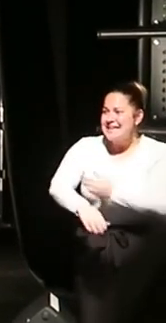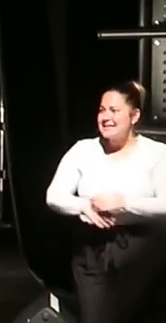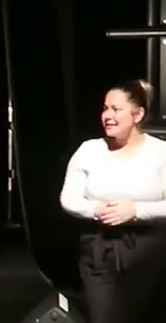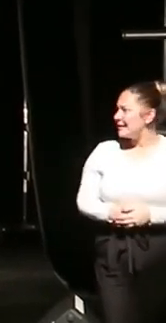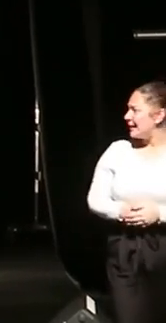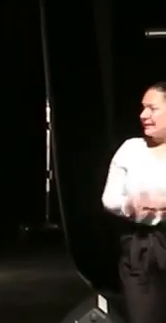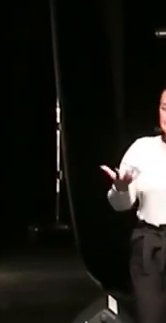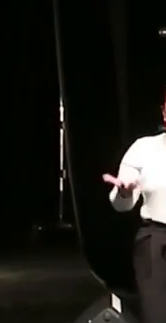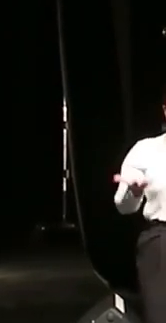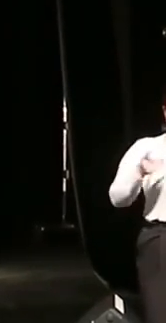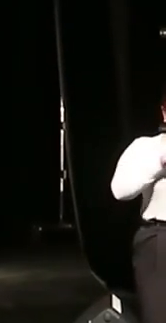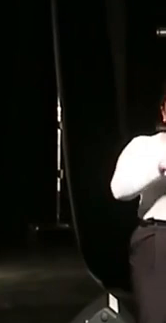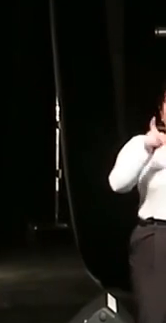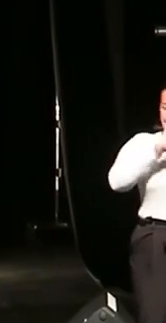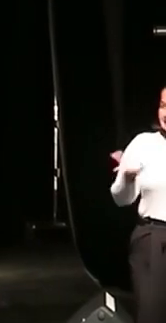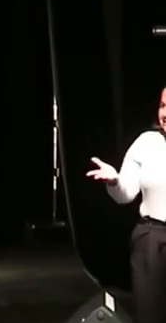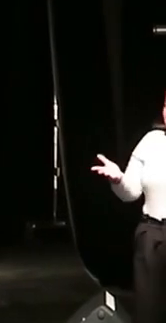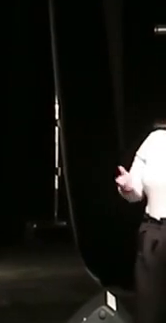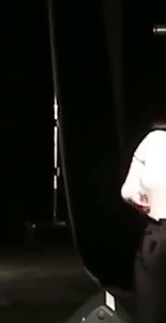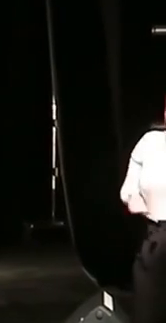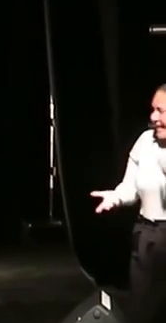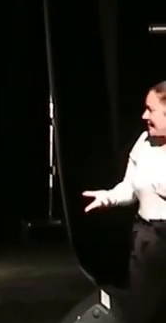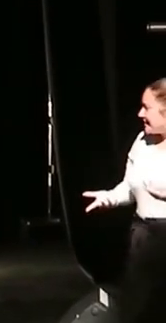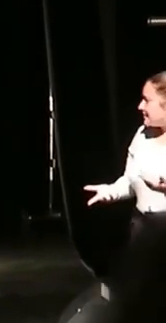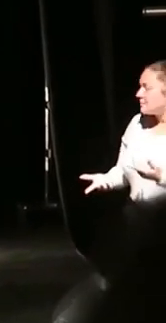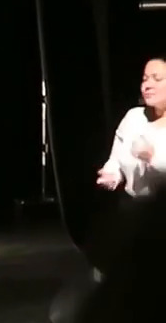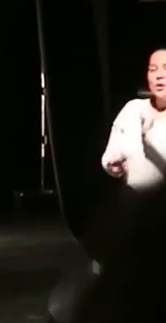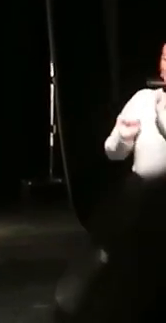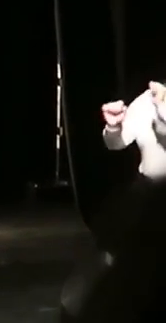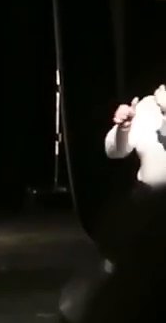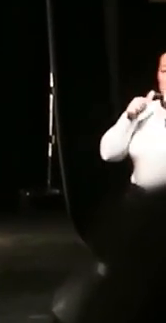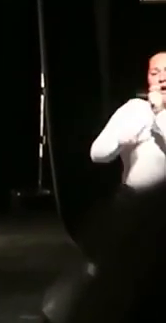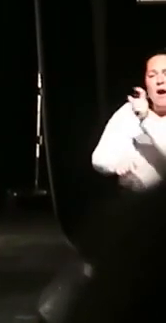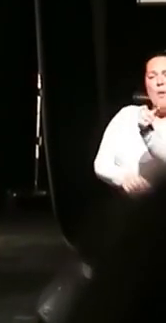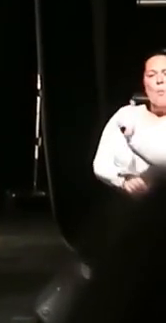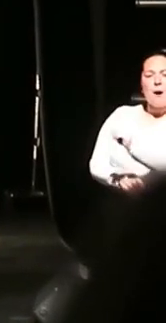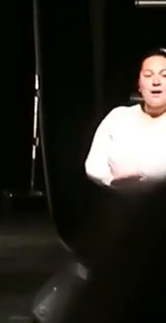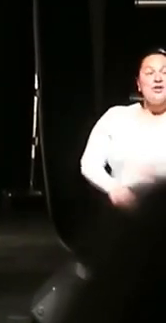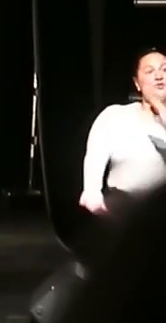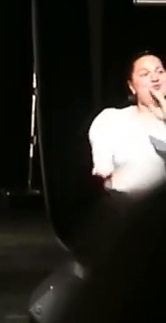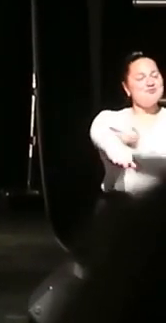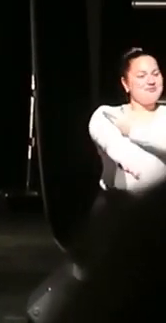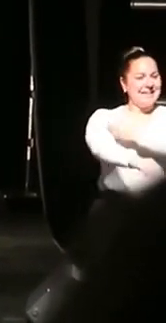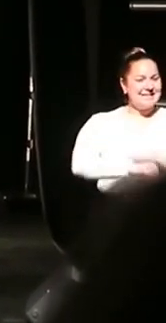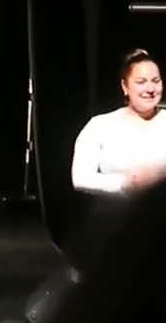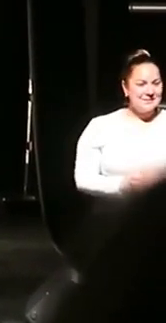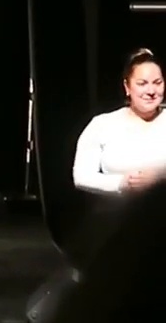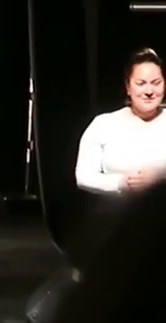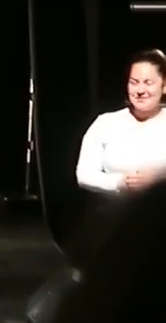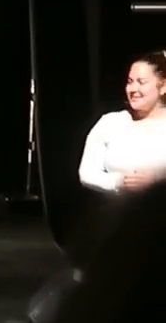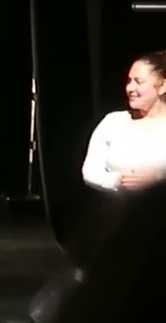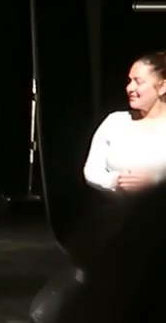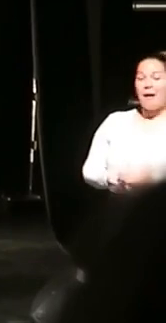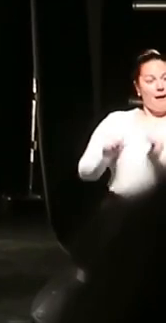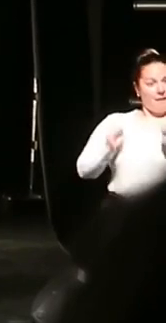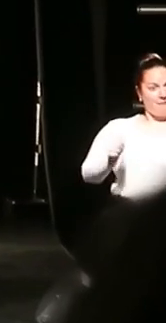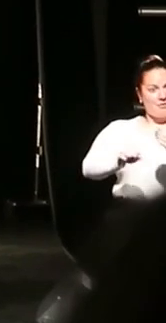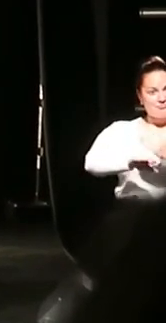Purple. Don't need that story. Come on, green. Green. Green. Okay. We shall keep